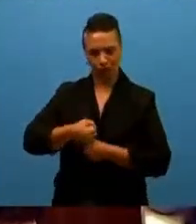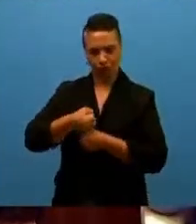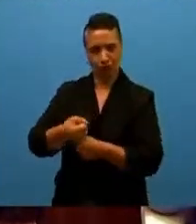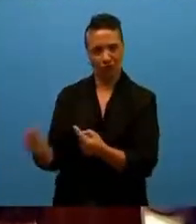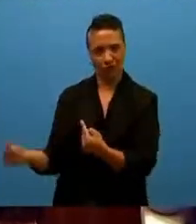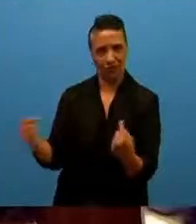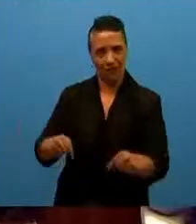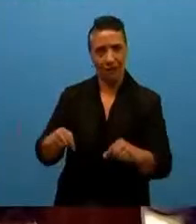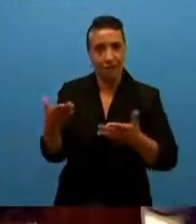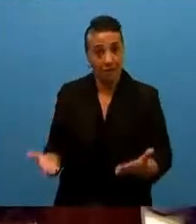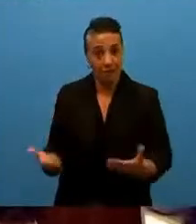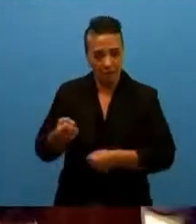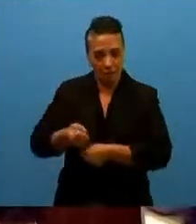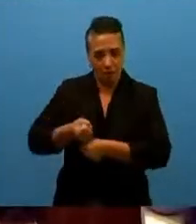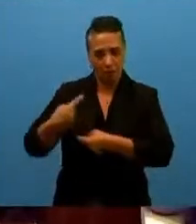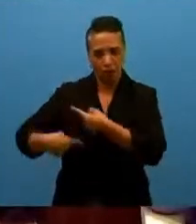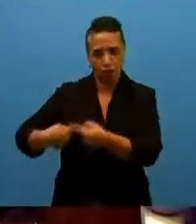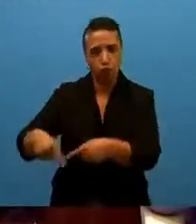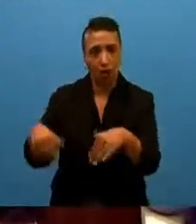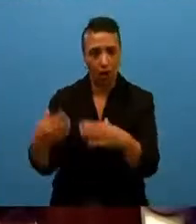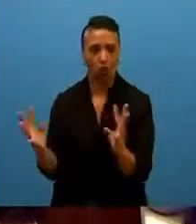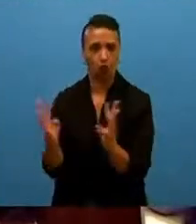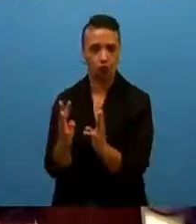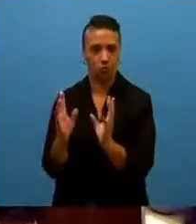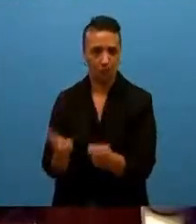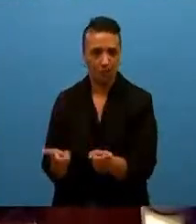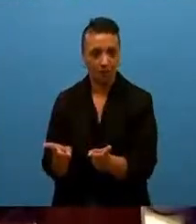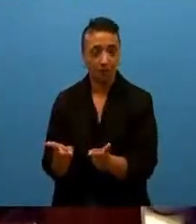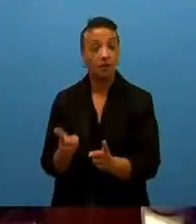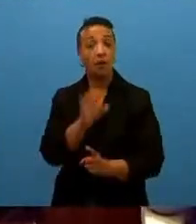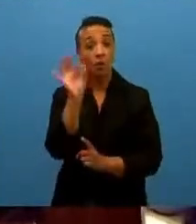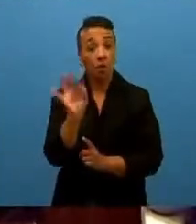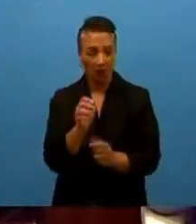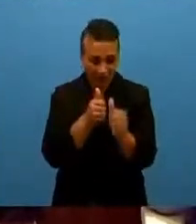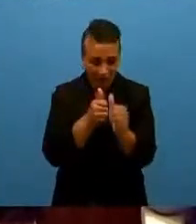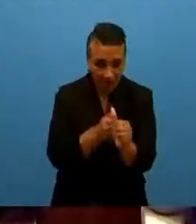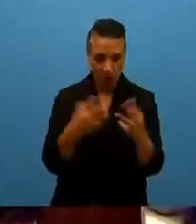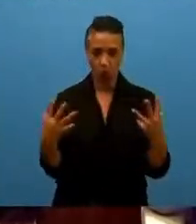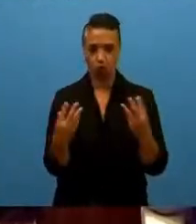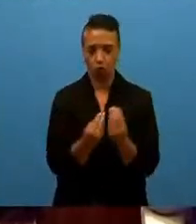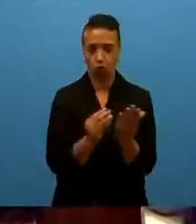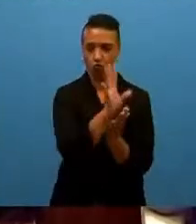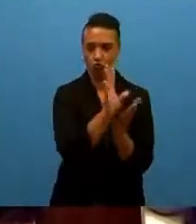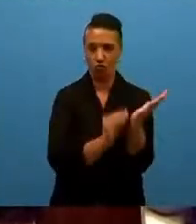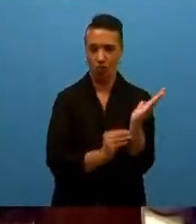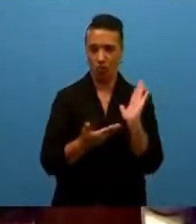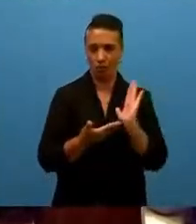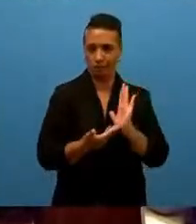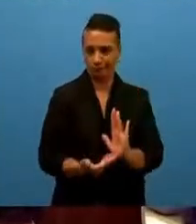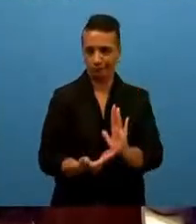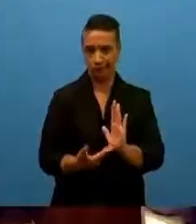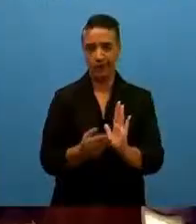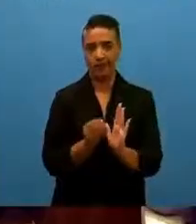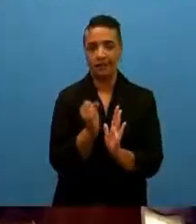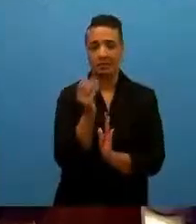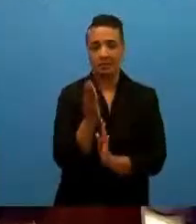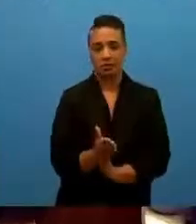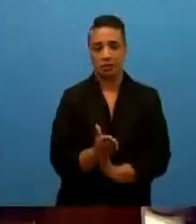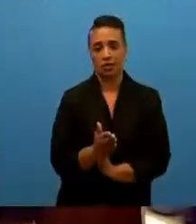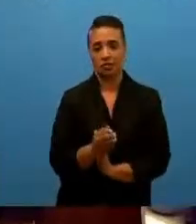peoples in the work of the Human Rights Council, based on the joint report reflected in Human Rights Council